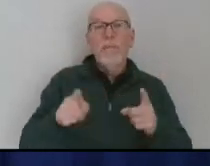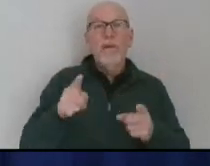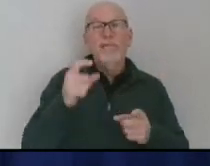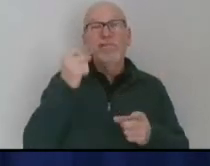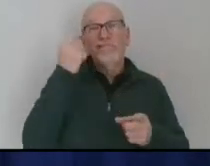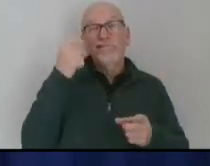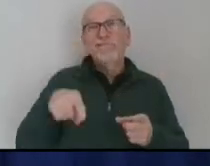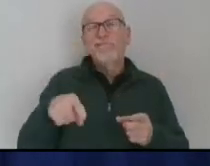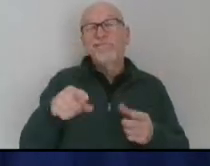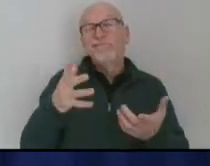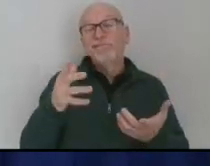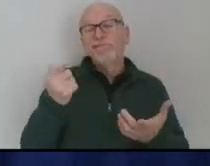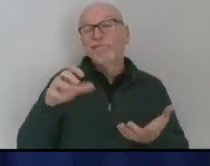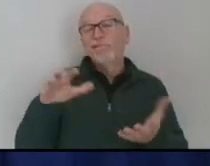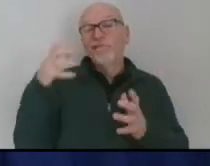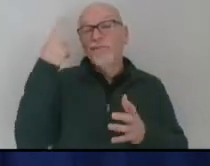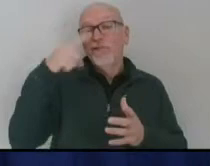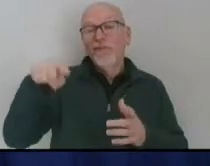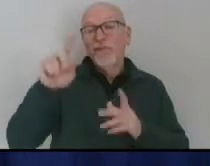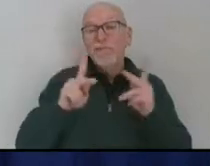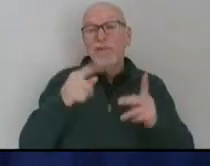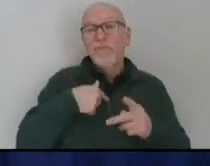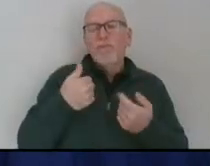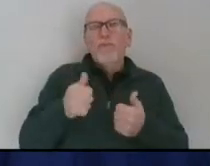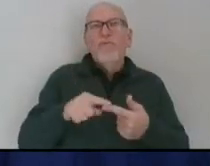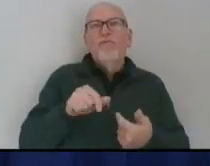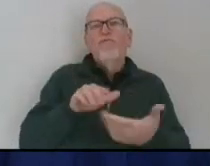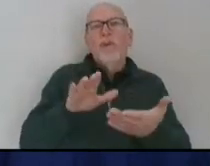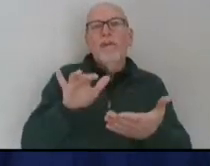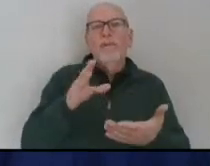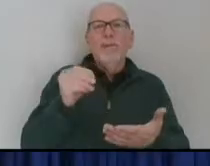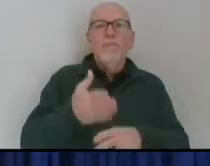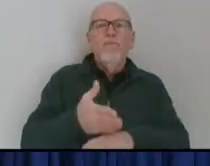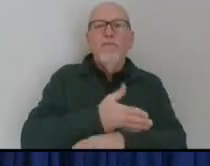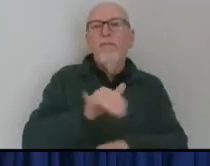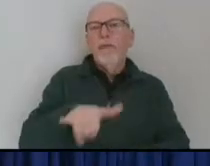inconvenience for Hoosiers, and we're really trying to address it and improve that.